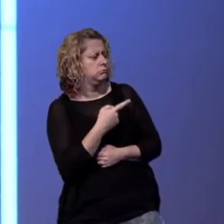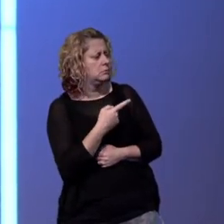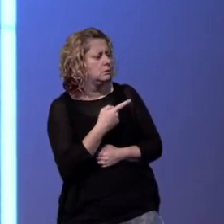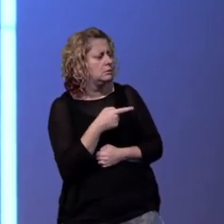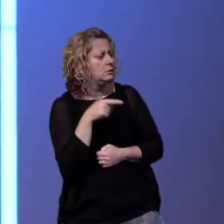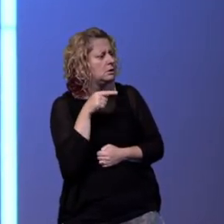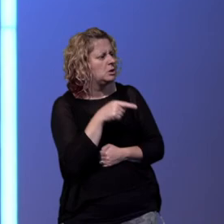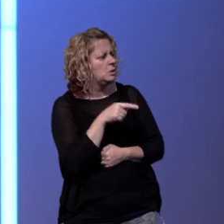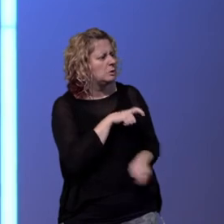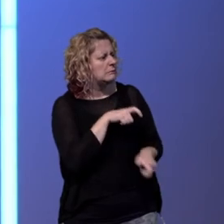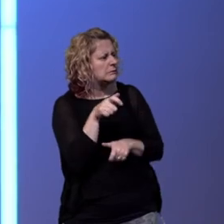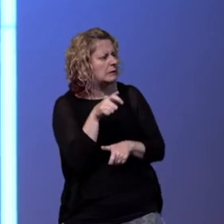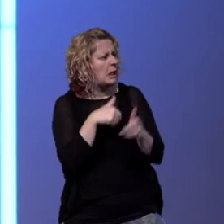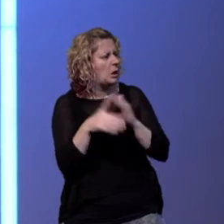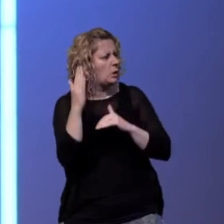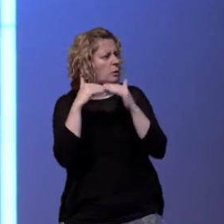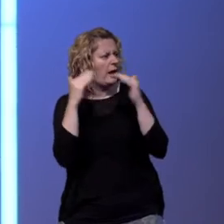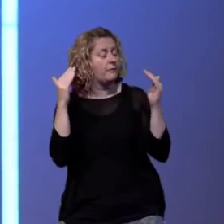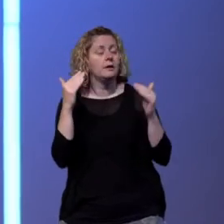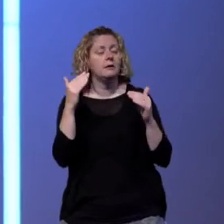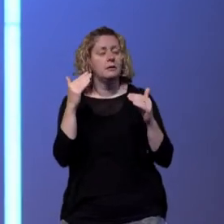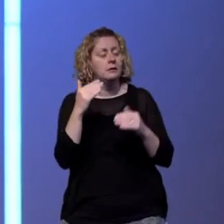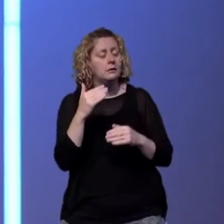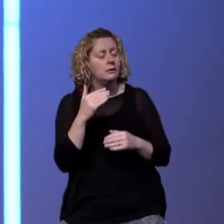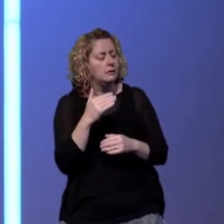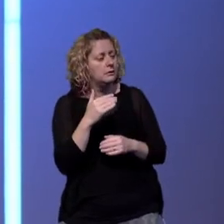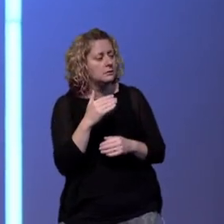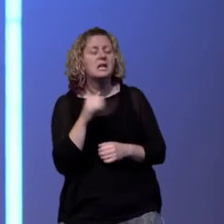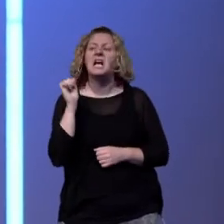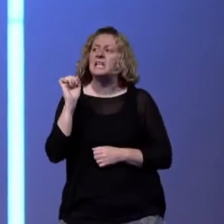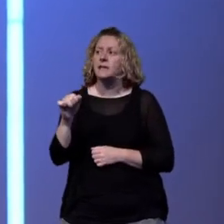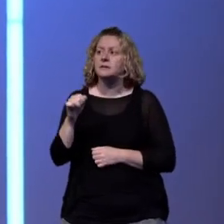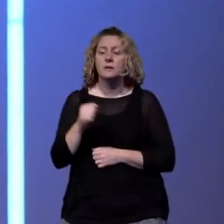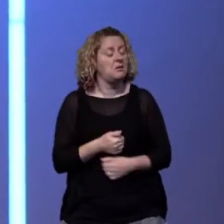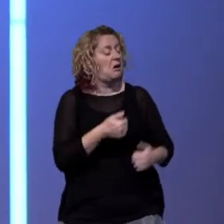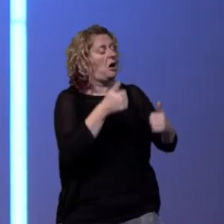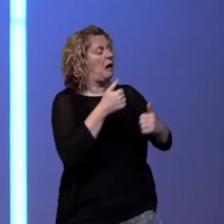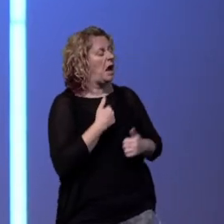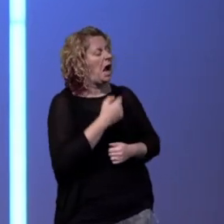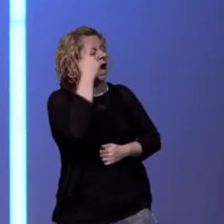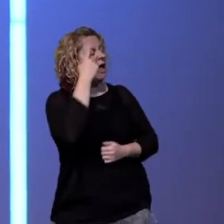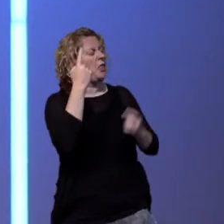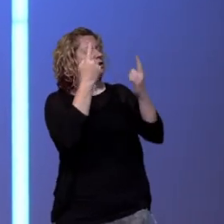you still going to heaven? I said, well, yes. He said, oh, that's all right. I thought something was wrong. And he walked off.